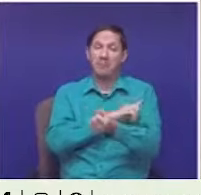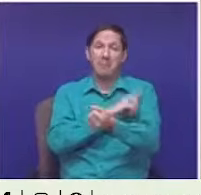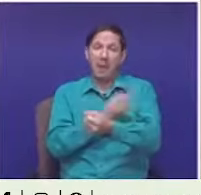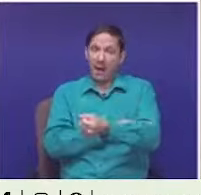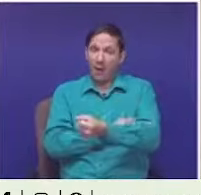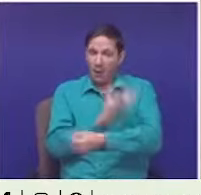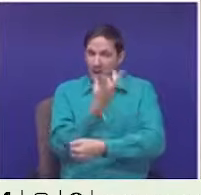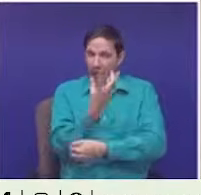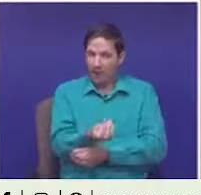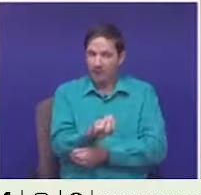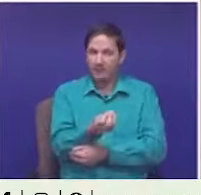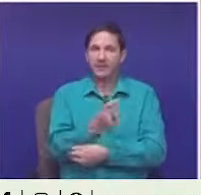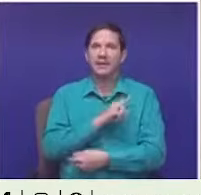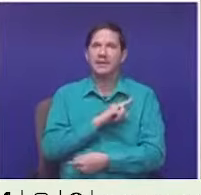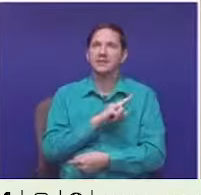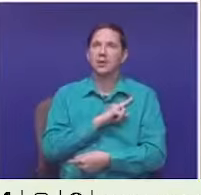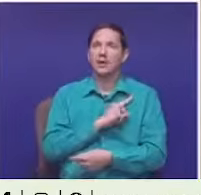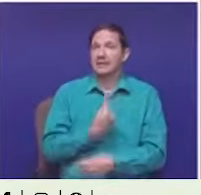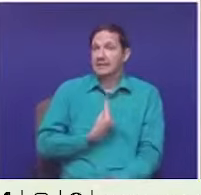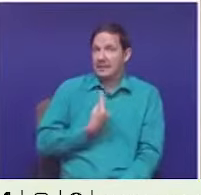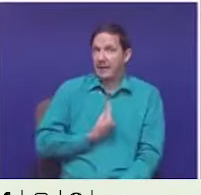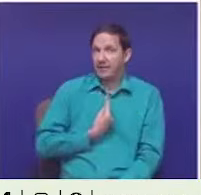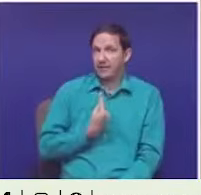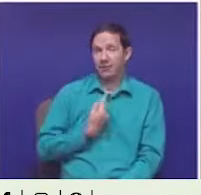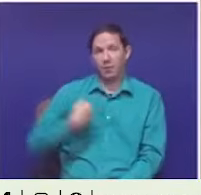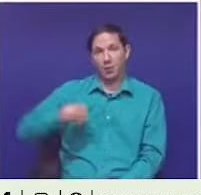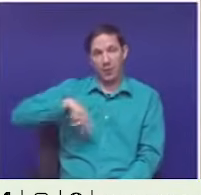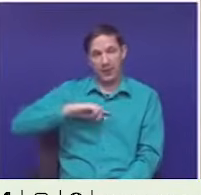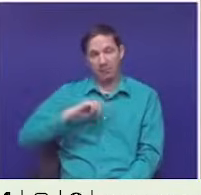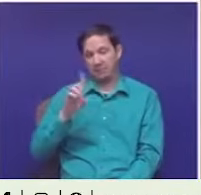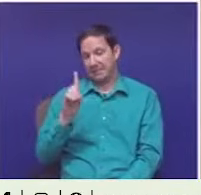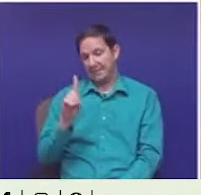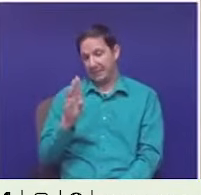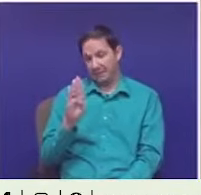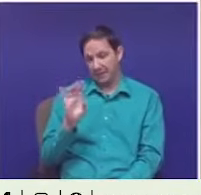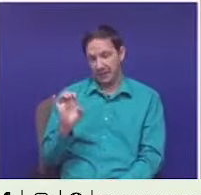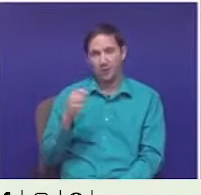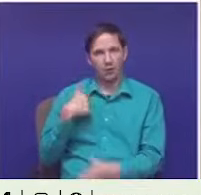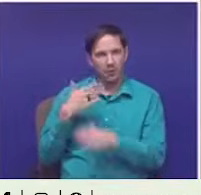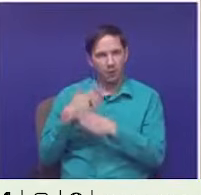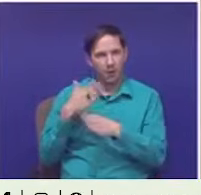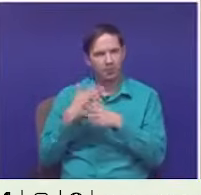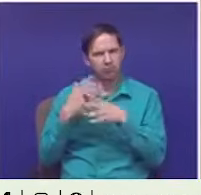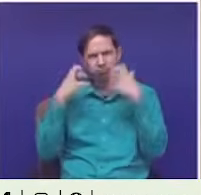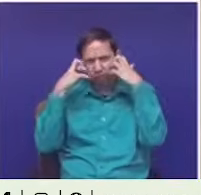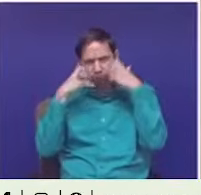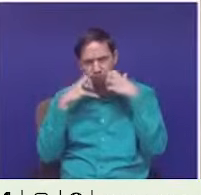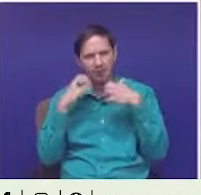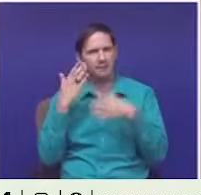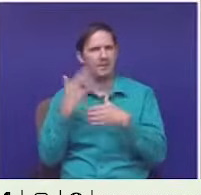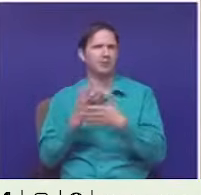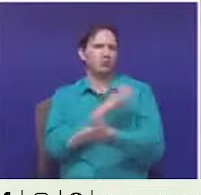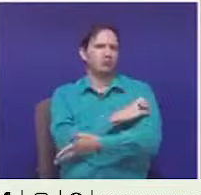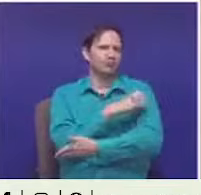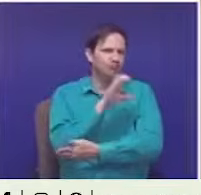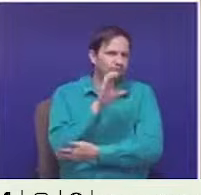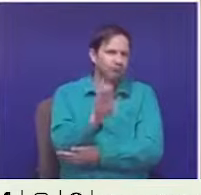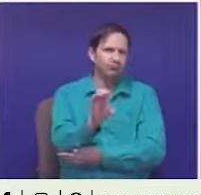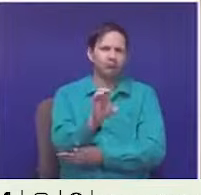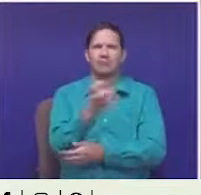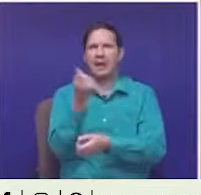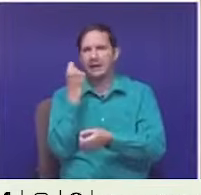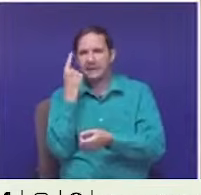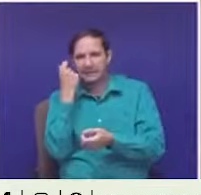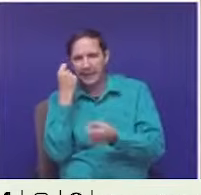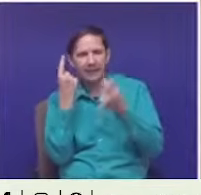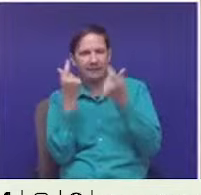that's why even with ourselves as the DBE, we work hard to make sure that they're empowered, they understand financial